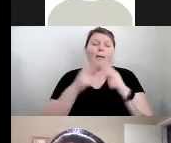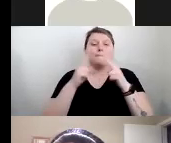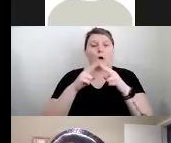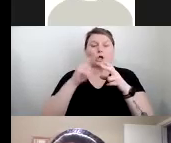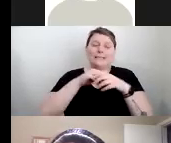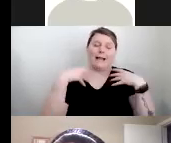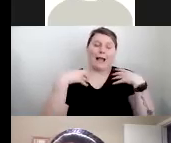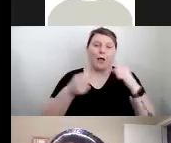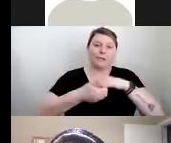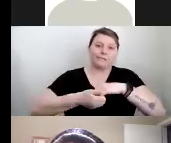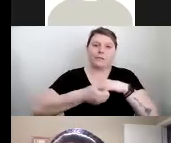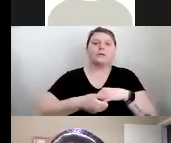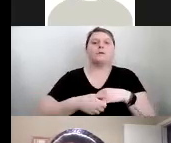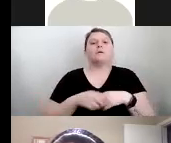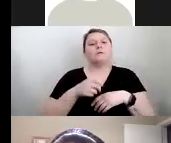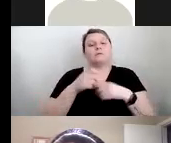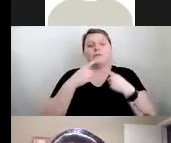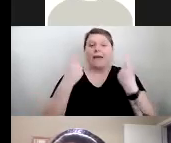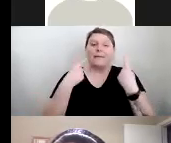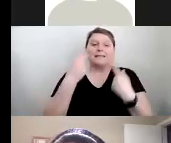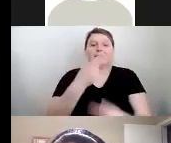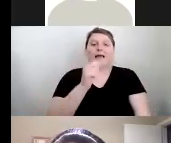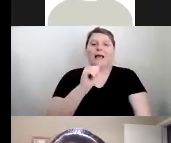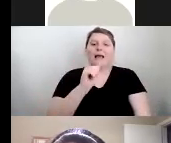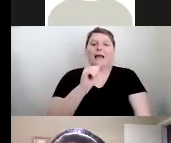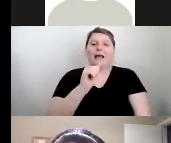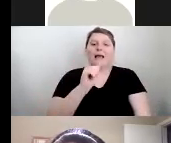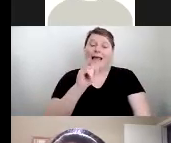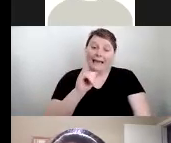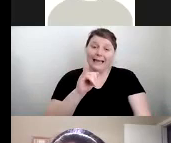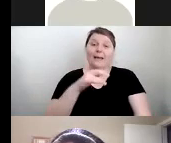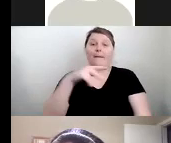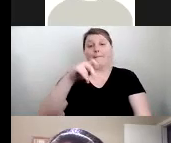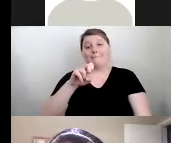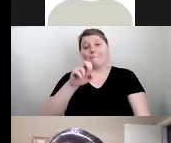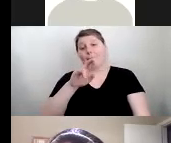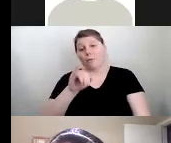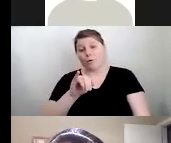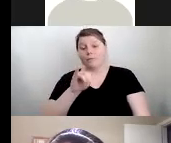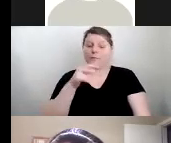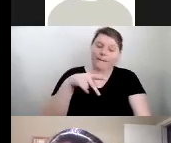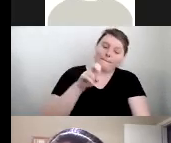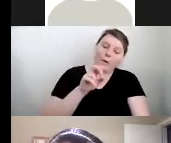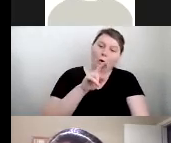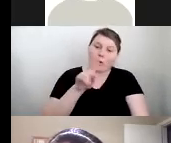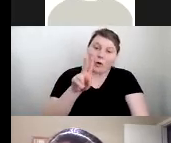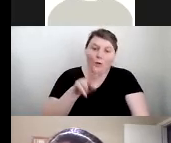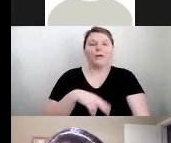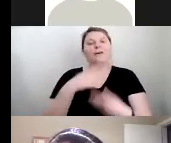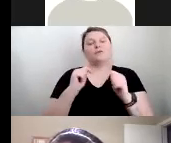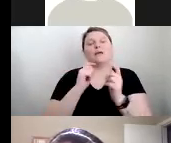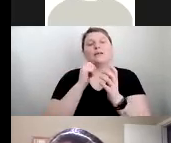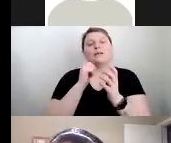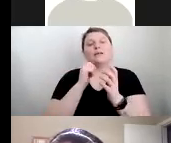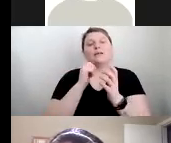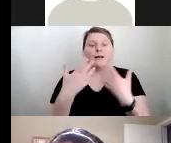Peru, and many other countries throughout the world, really bringing healthcare to really the most underserved people in the world. And so Tracy Kidder